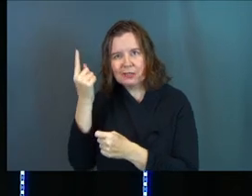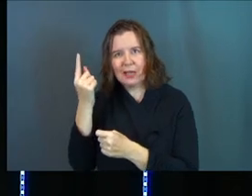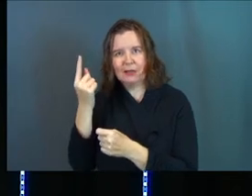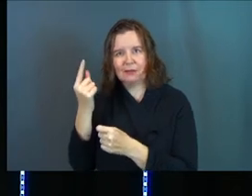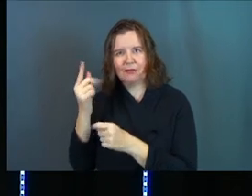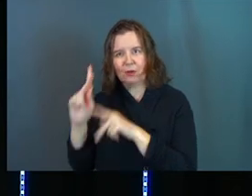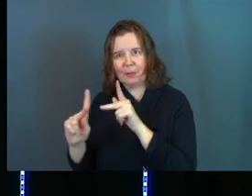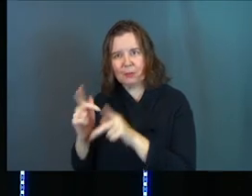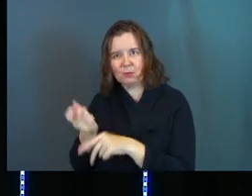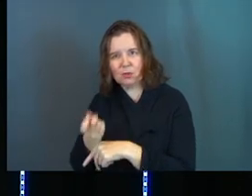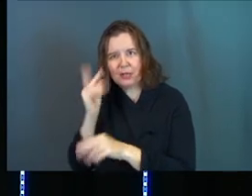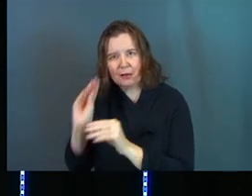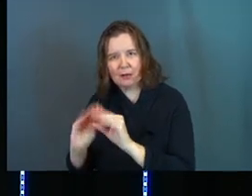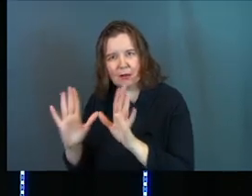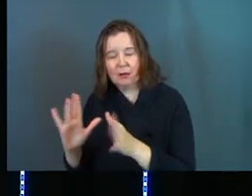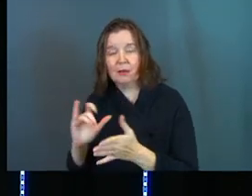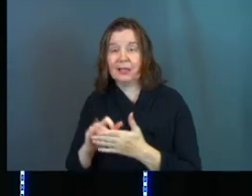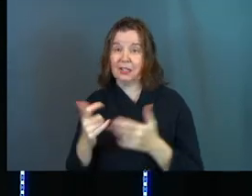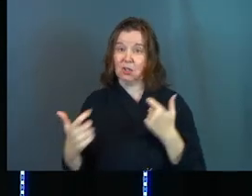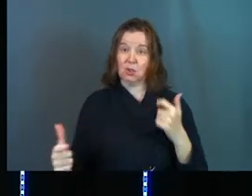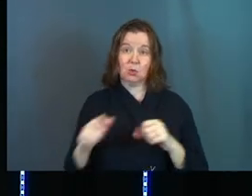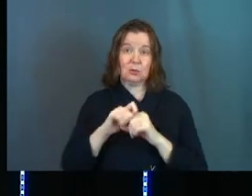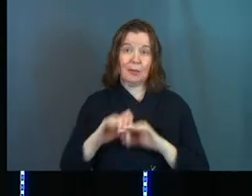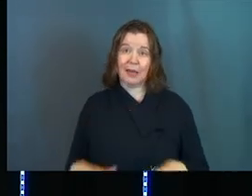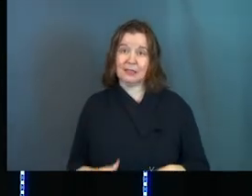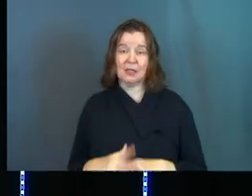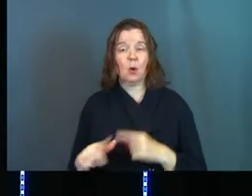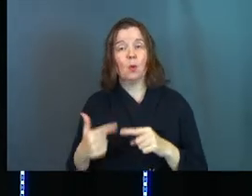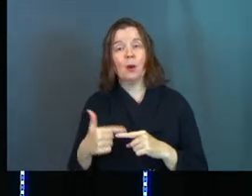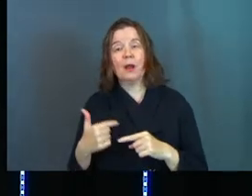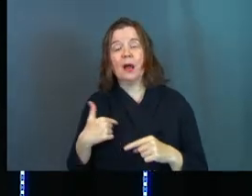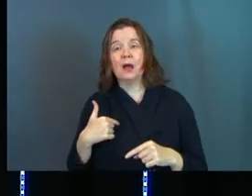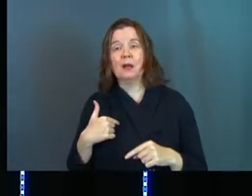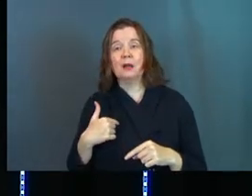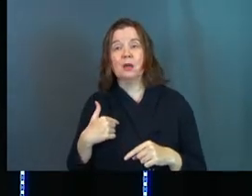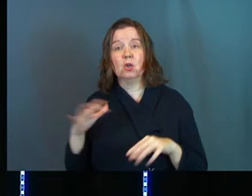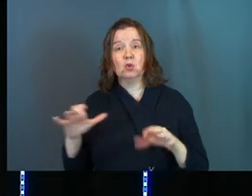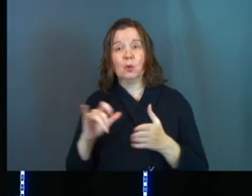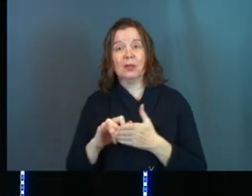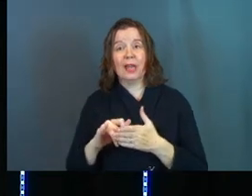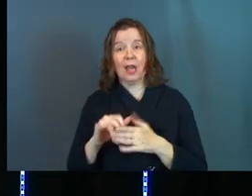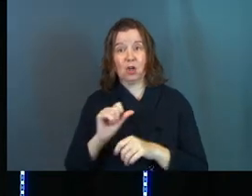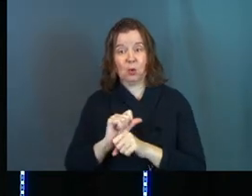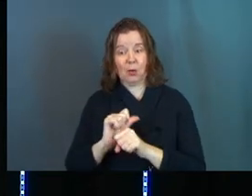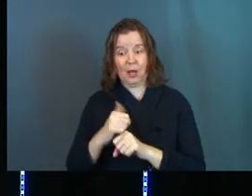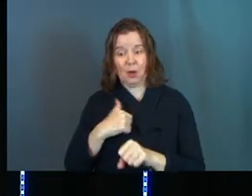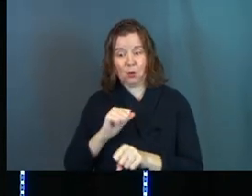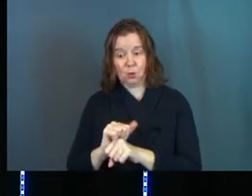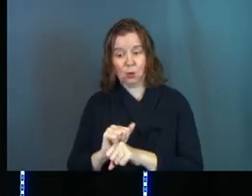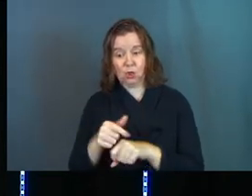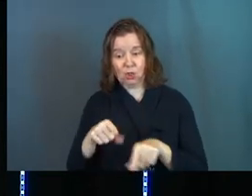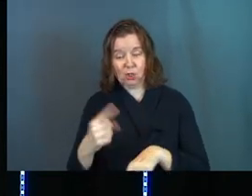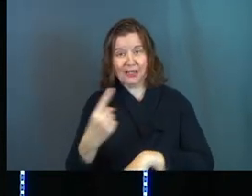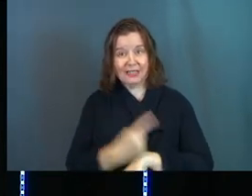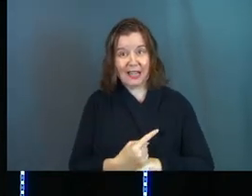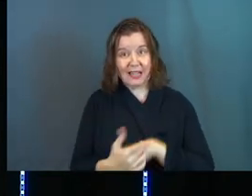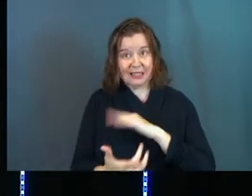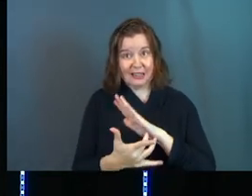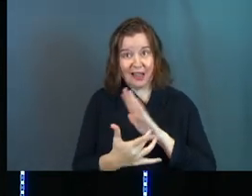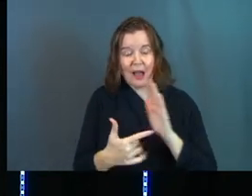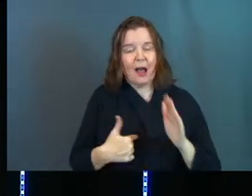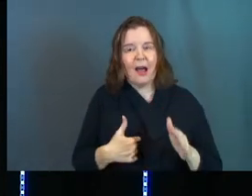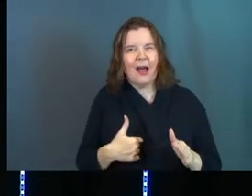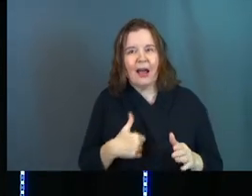speak? And it's a huge blessing. Even when I was doing that career and I was working during the day, it's